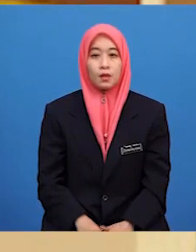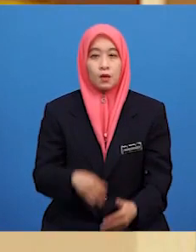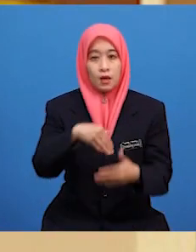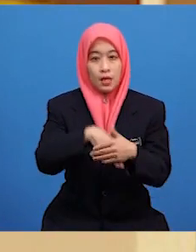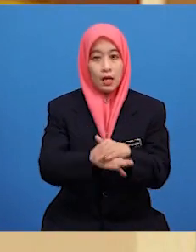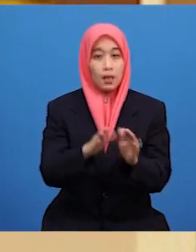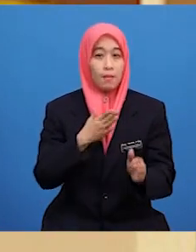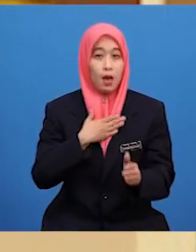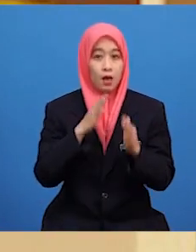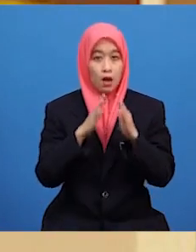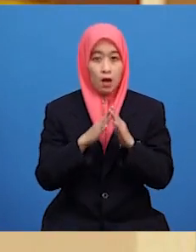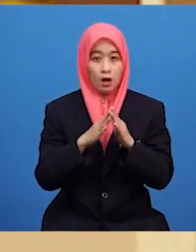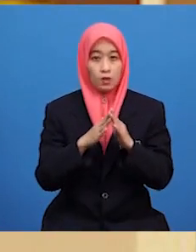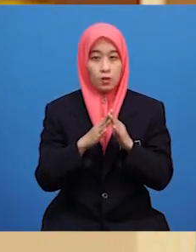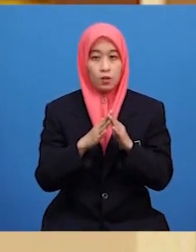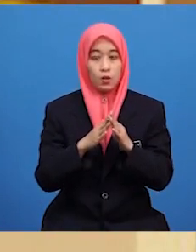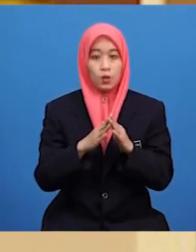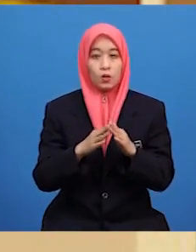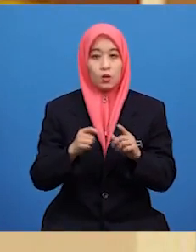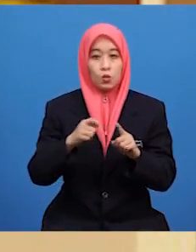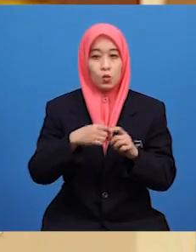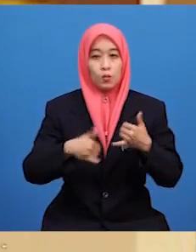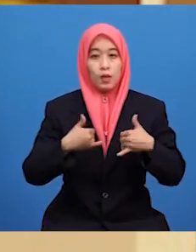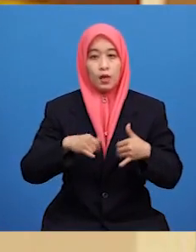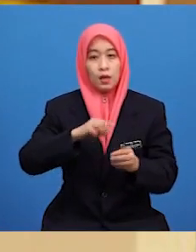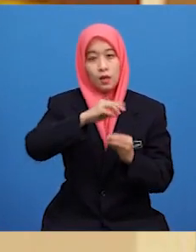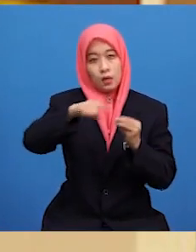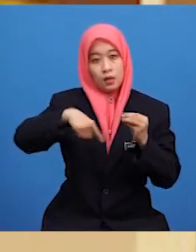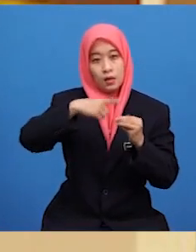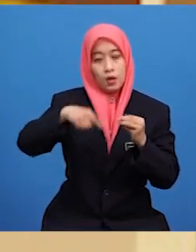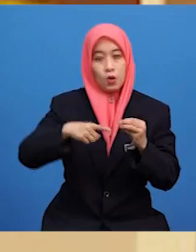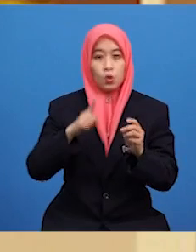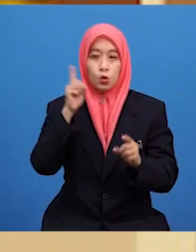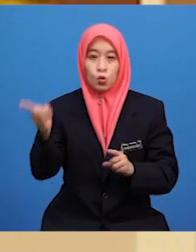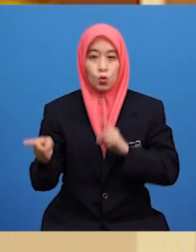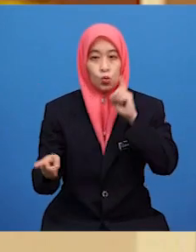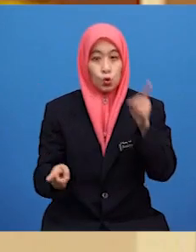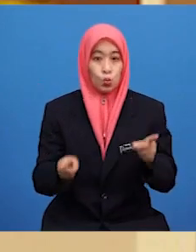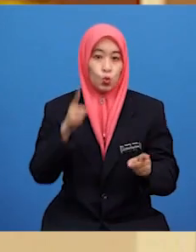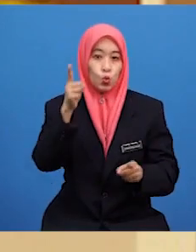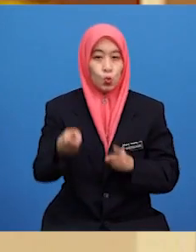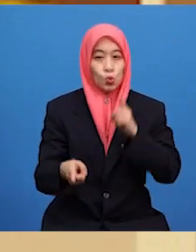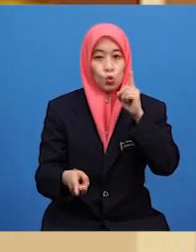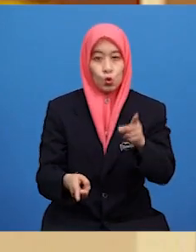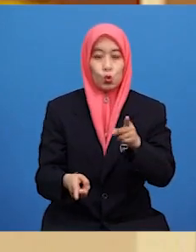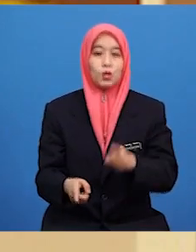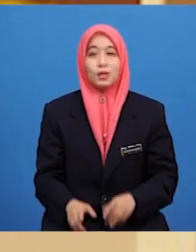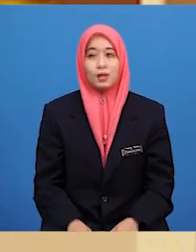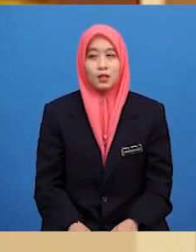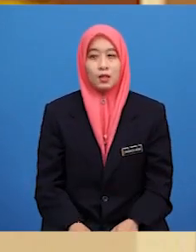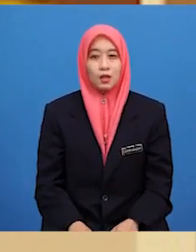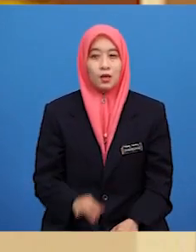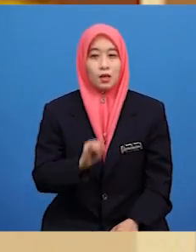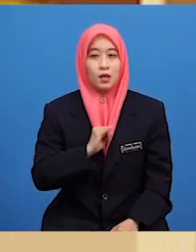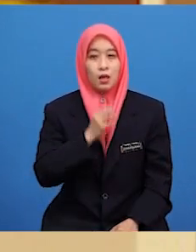my house, they play around. Do, do, do, do, do. I'm